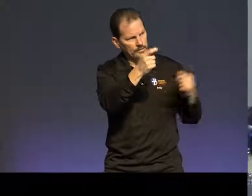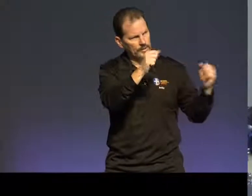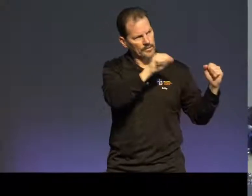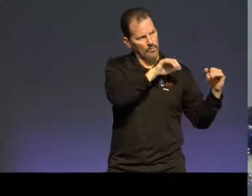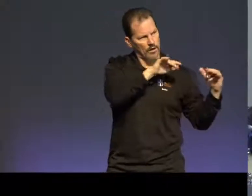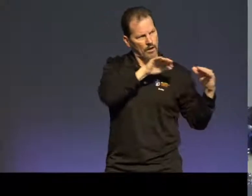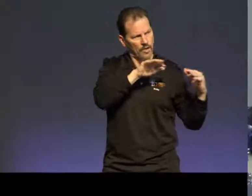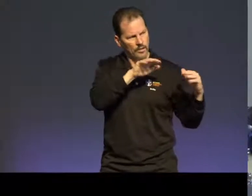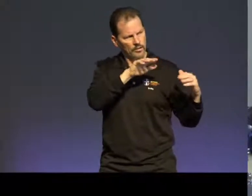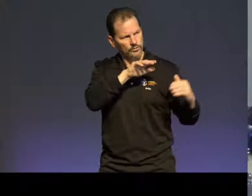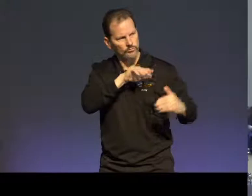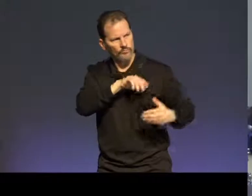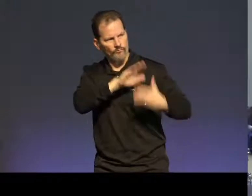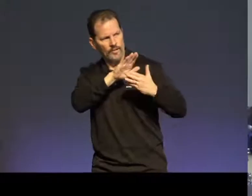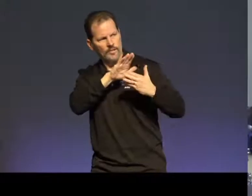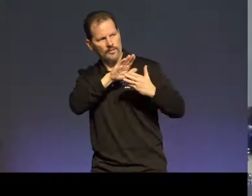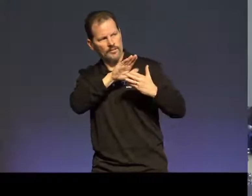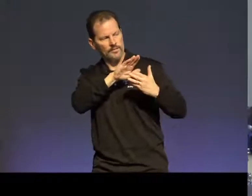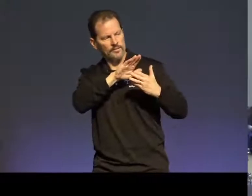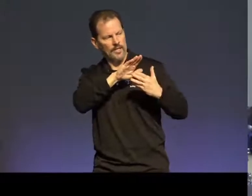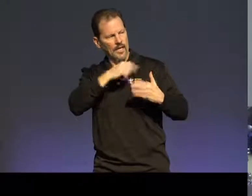favor of the Lord. It's funny how we'll blame that on God.